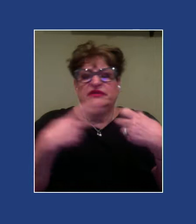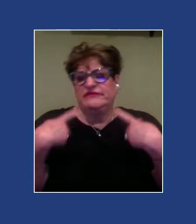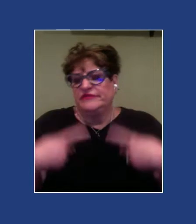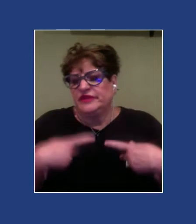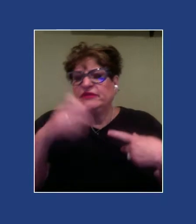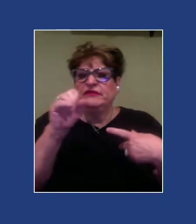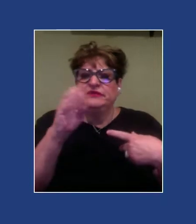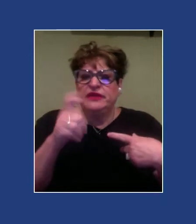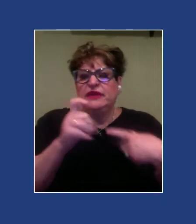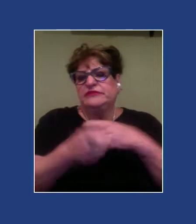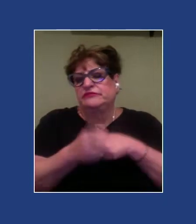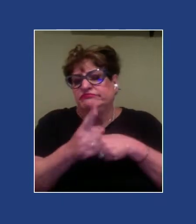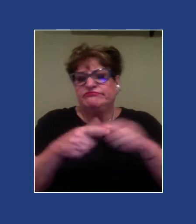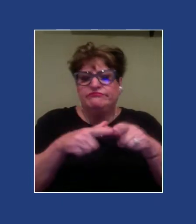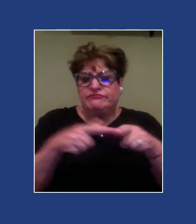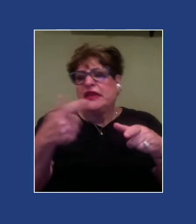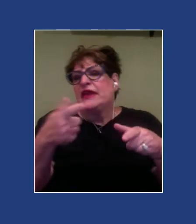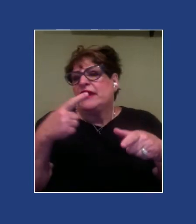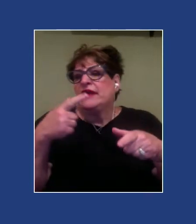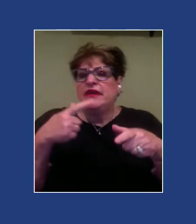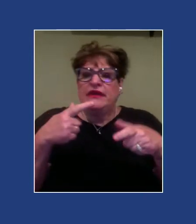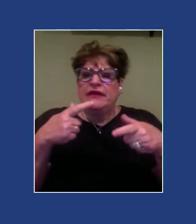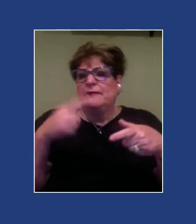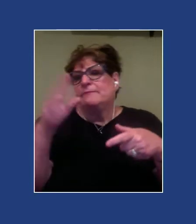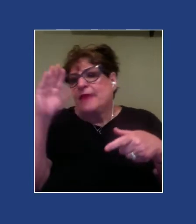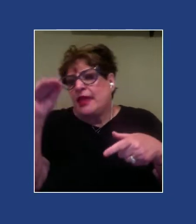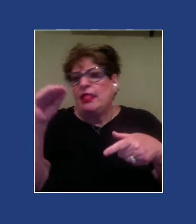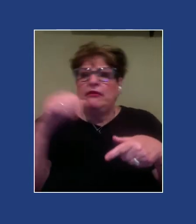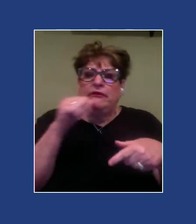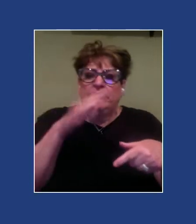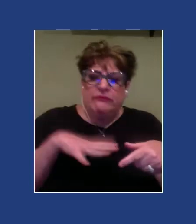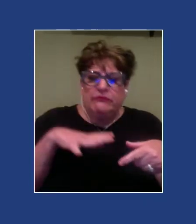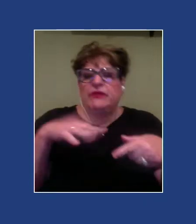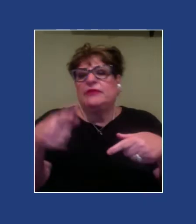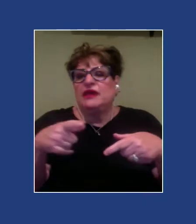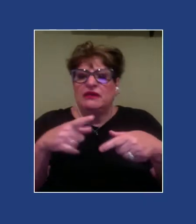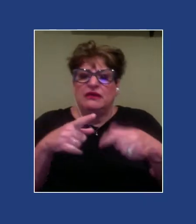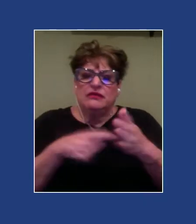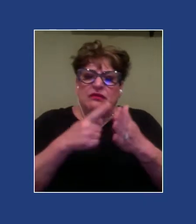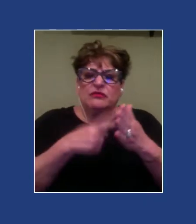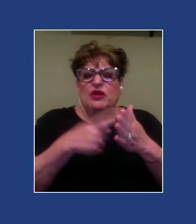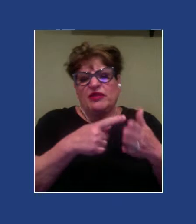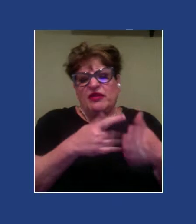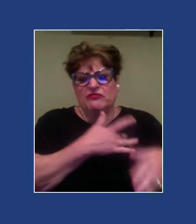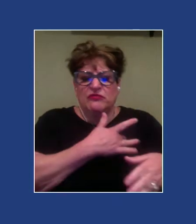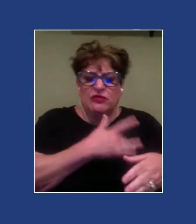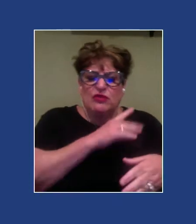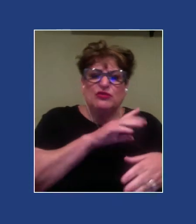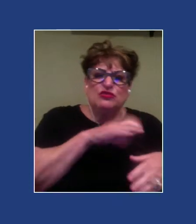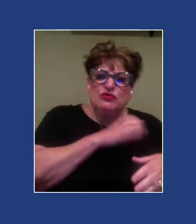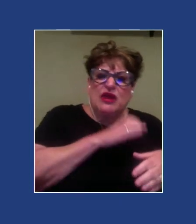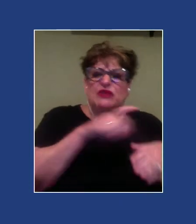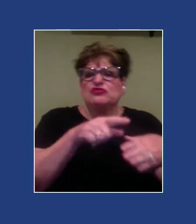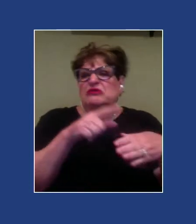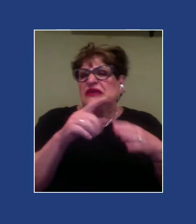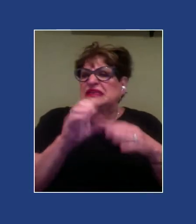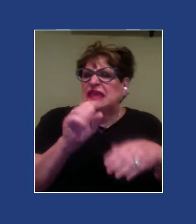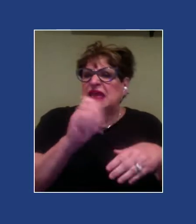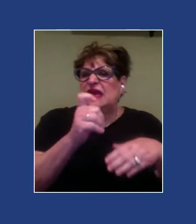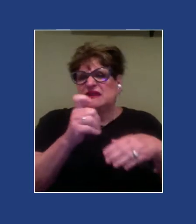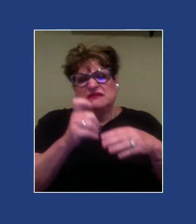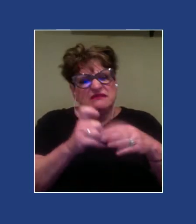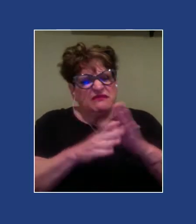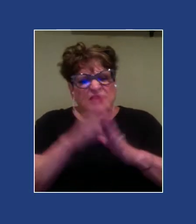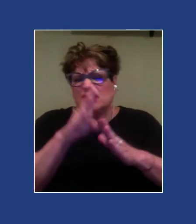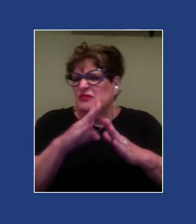or male. In some cases, intersex if they have characteristics of sex development, variations in sex development that don't fit traditional